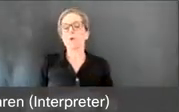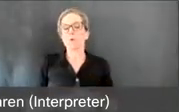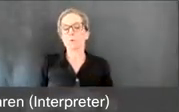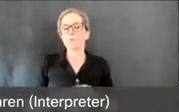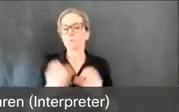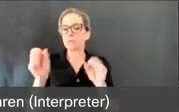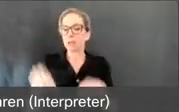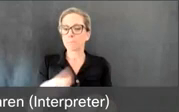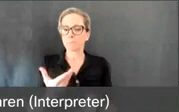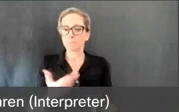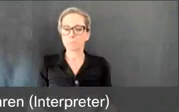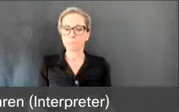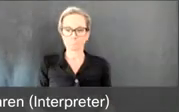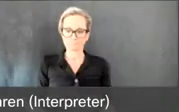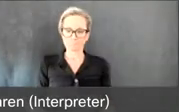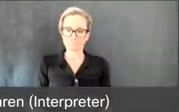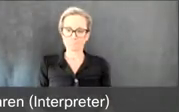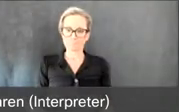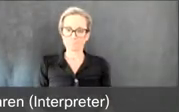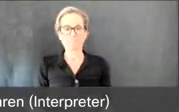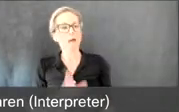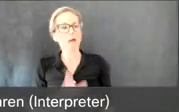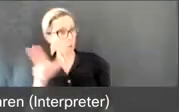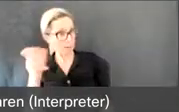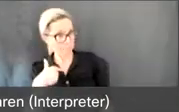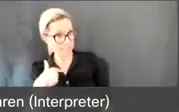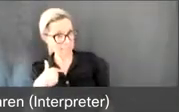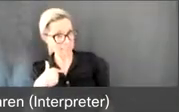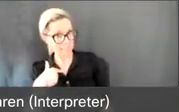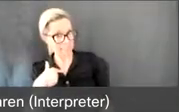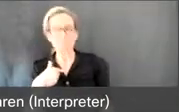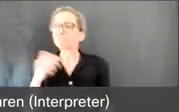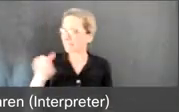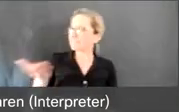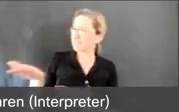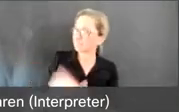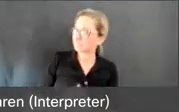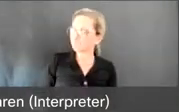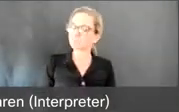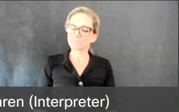can do so there. Hello, can you hear me? Yes, Yes, sir. we can.